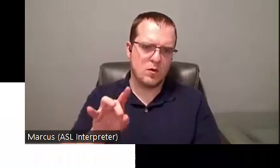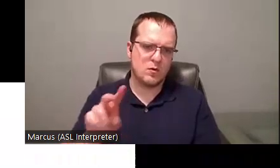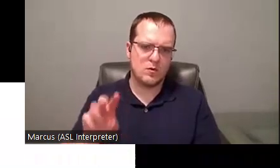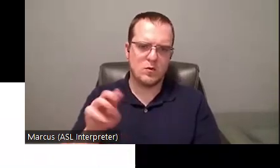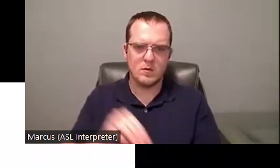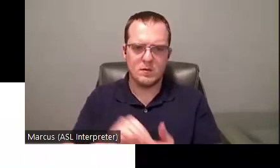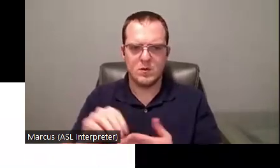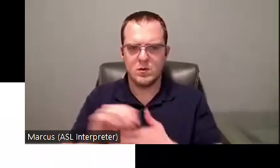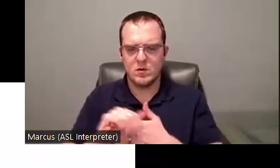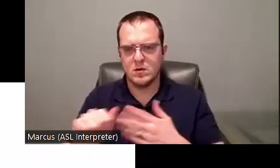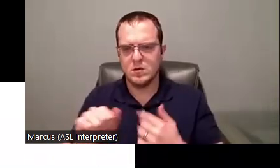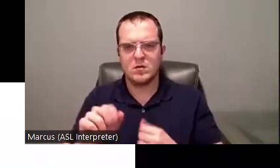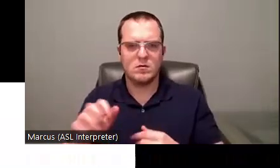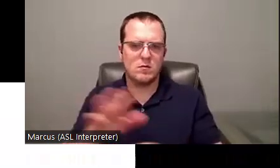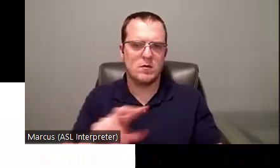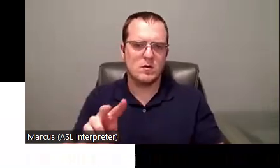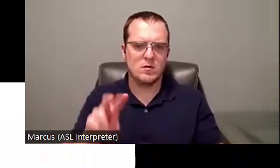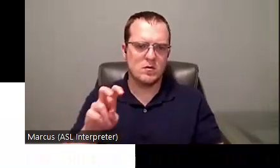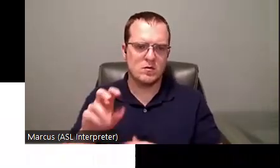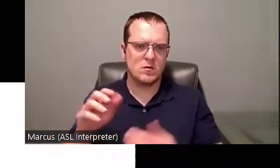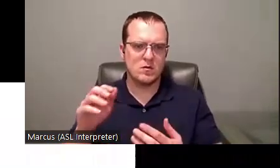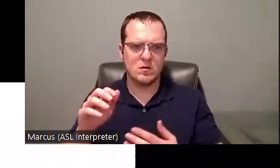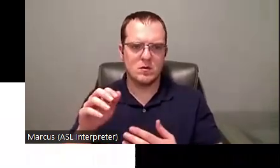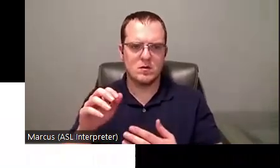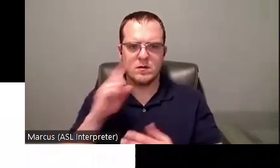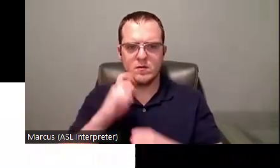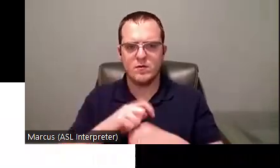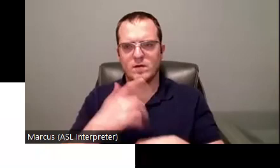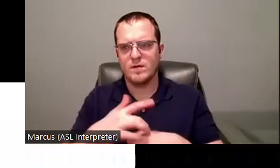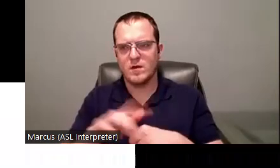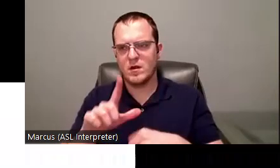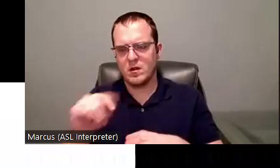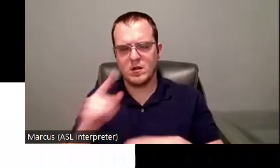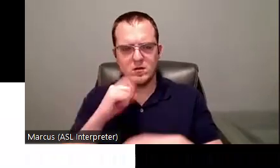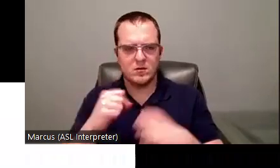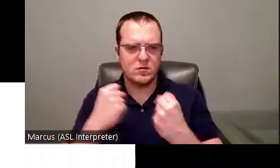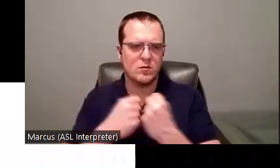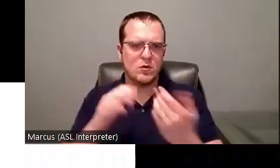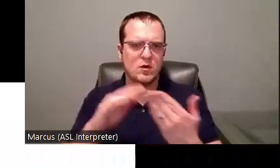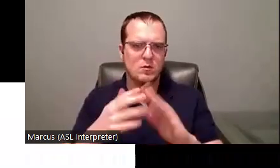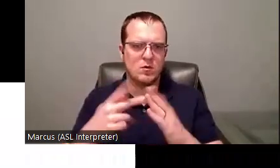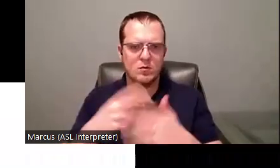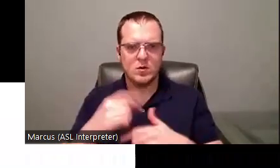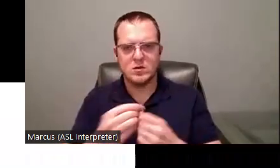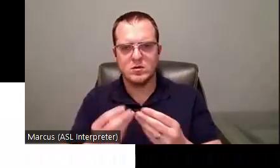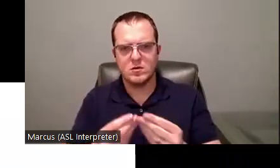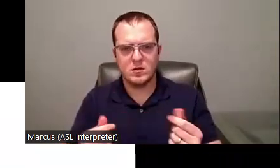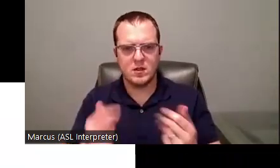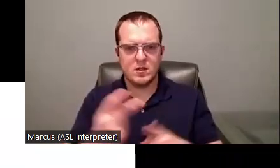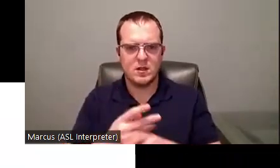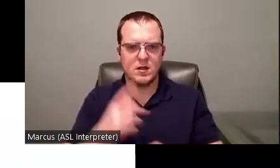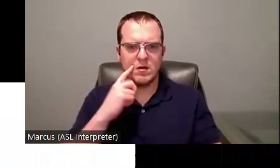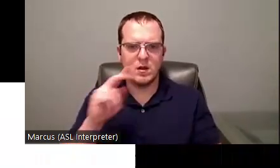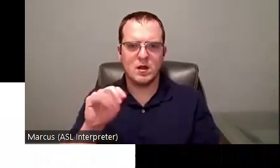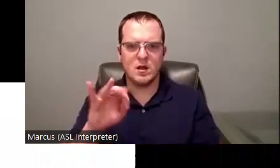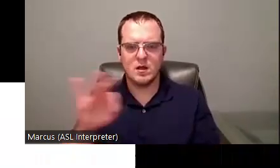Roughly $200,000 were dispersed to businesses maintaining vacant lots and supporting neighborhood projects through our land care and NIF programs. The